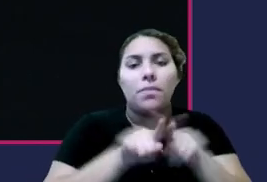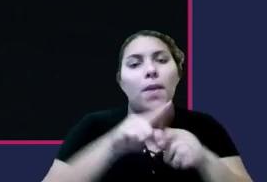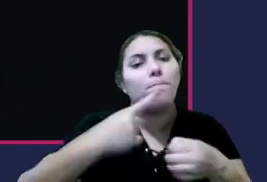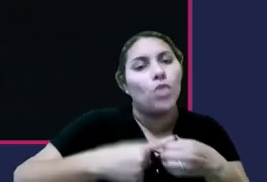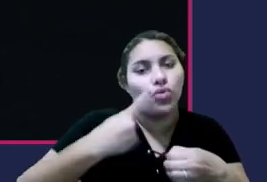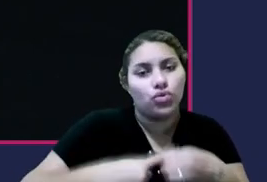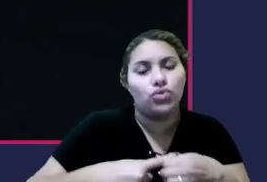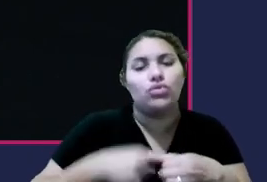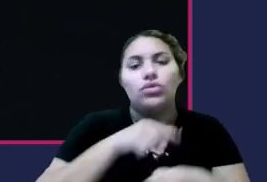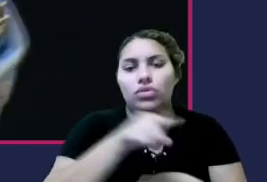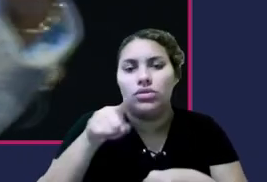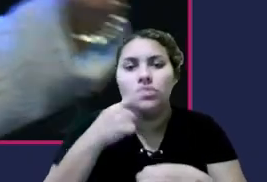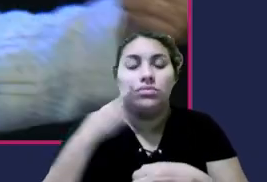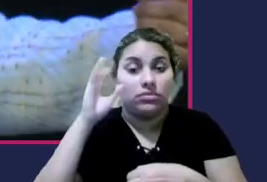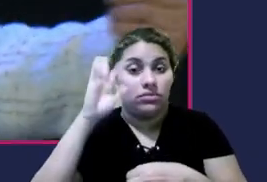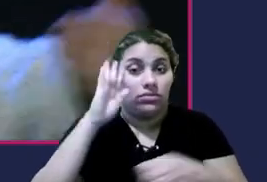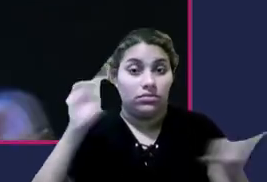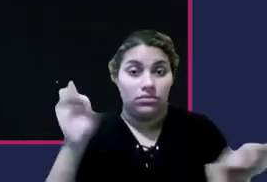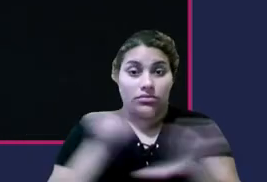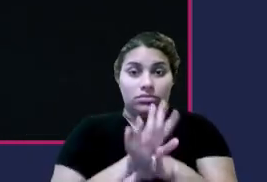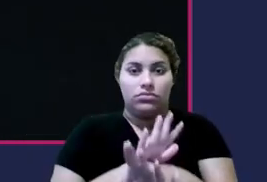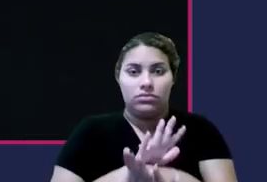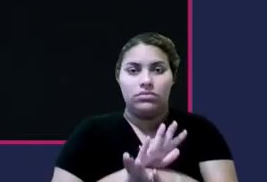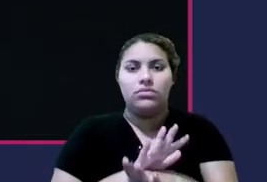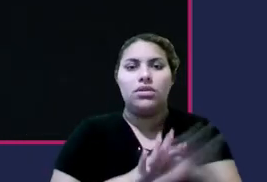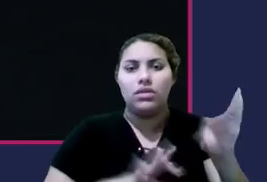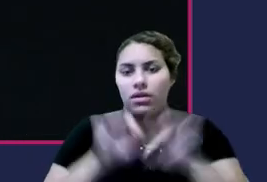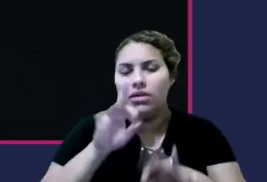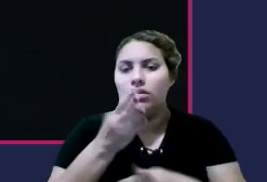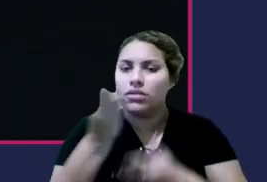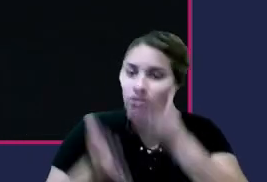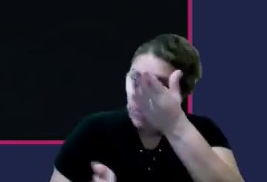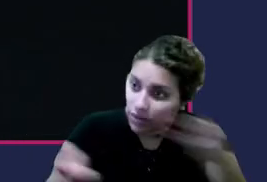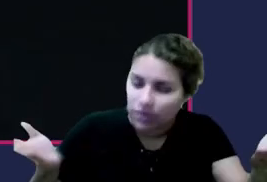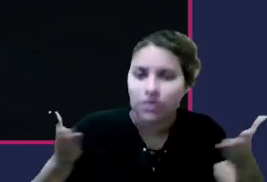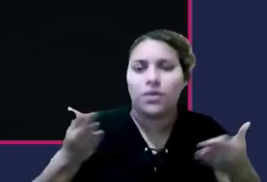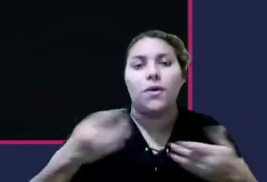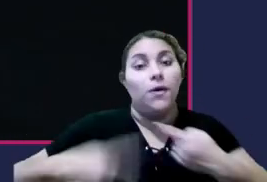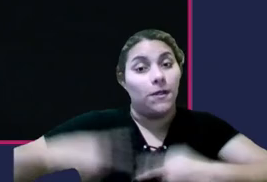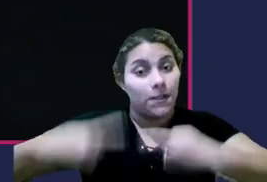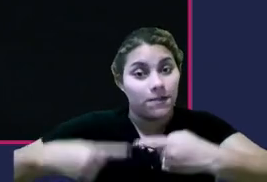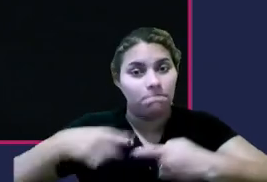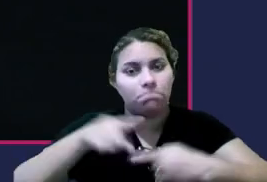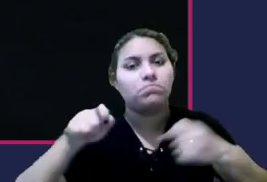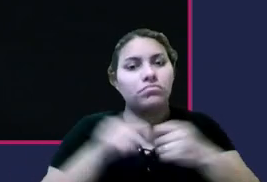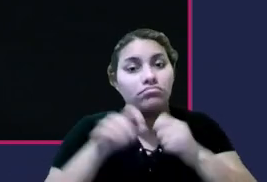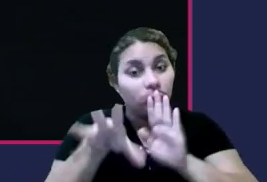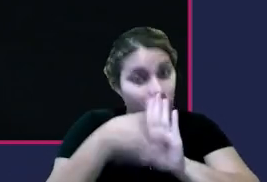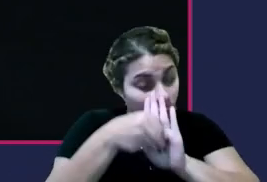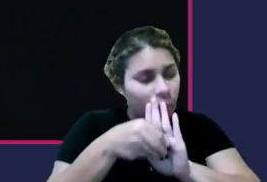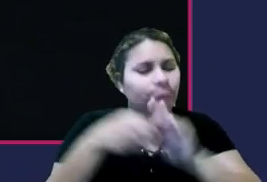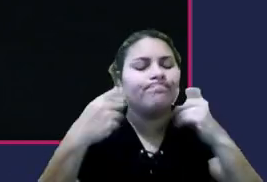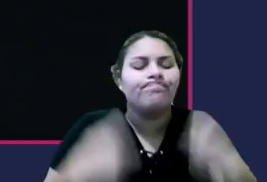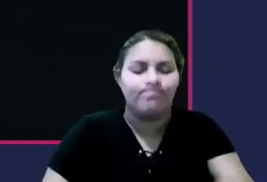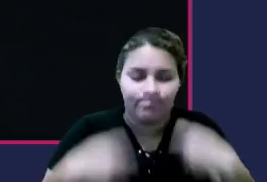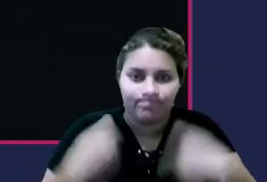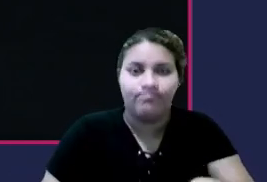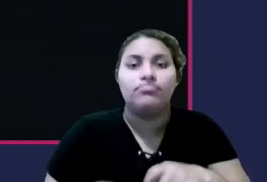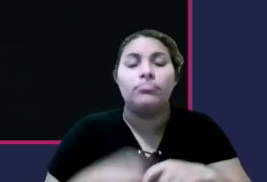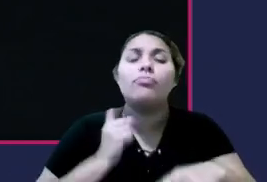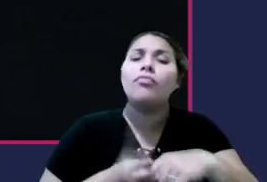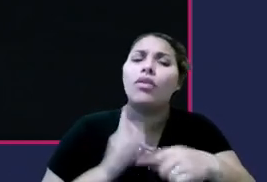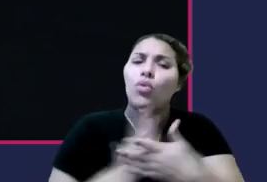states and municipalities are ready with political willingness to